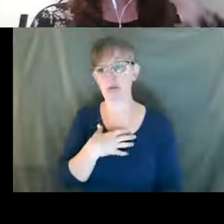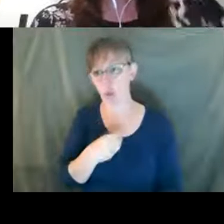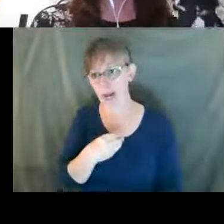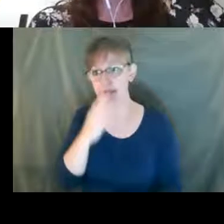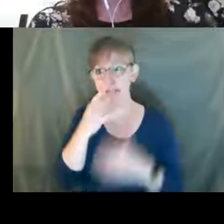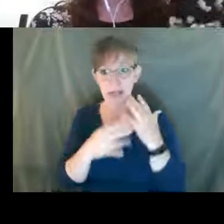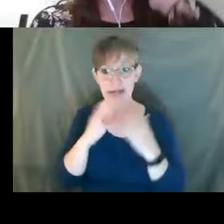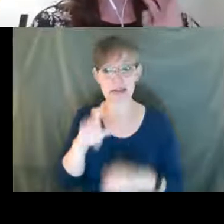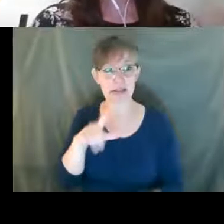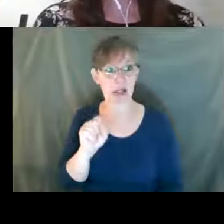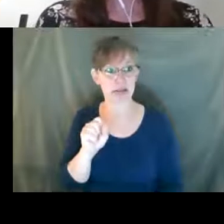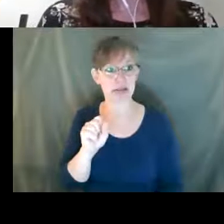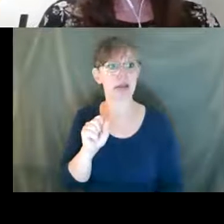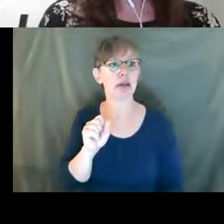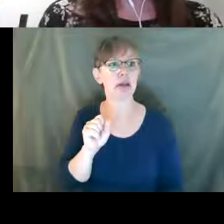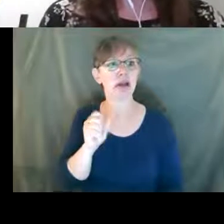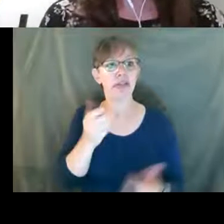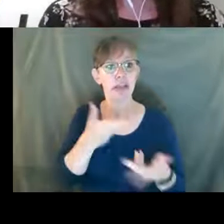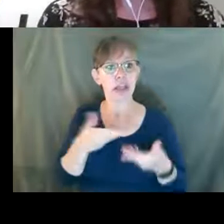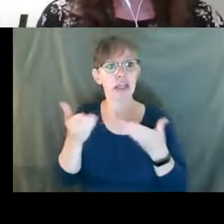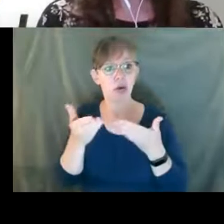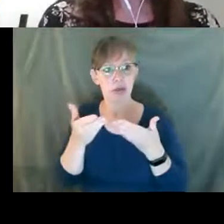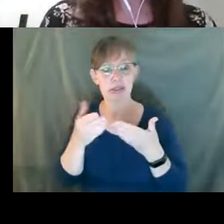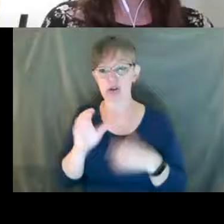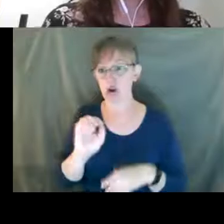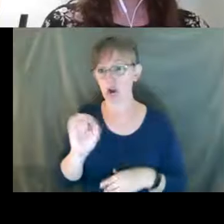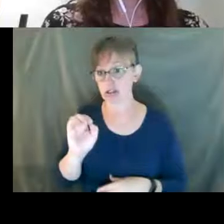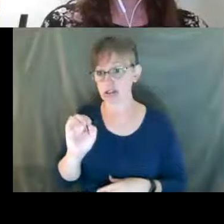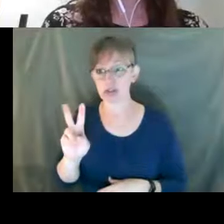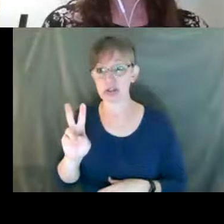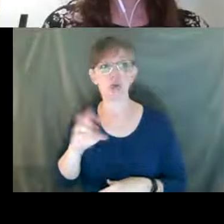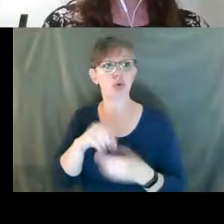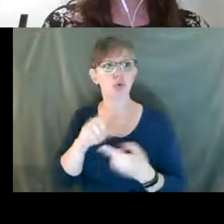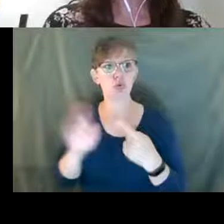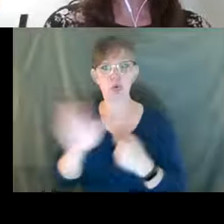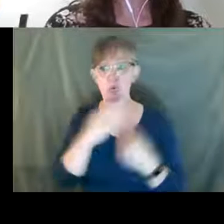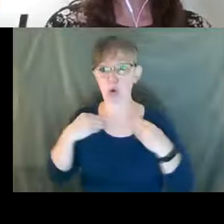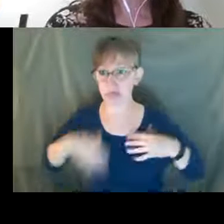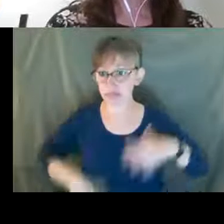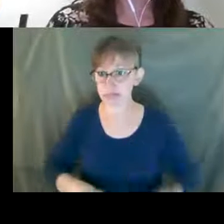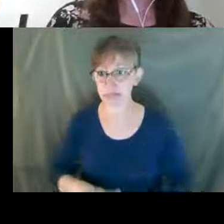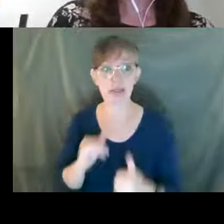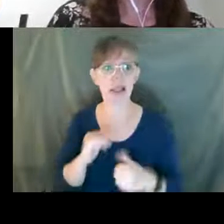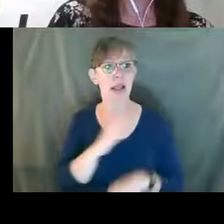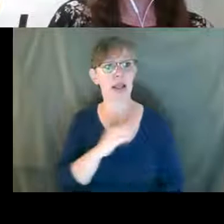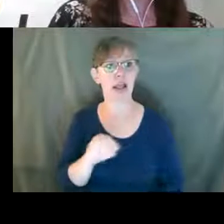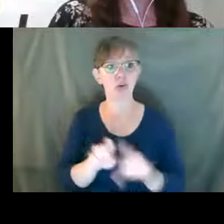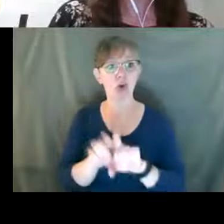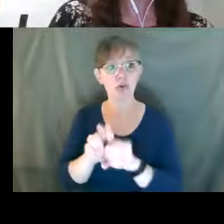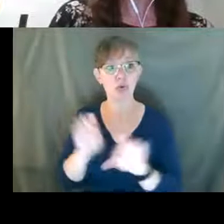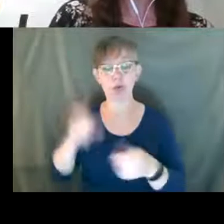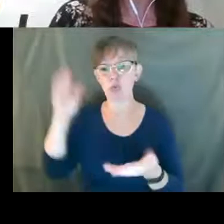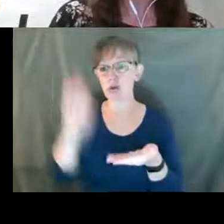from your lungs to your body tissue, and white blood cells, which help fight infection and inflammation.